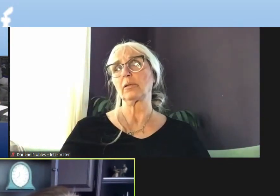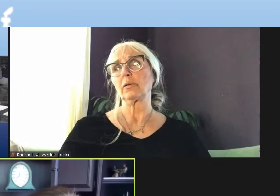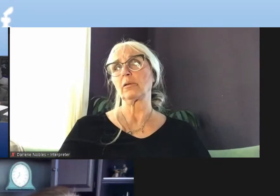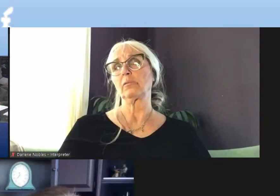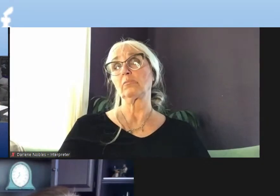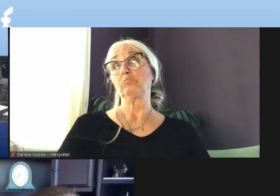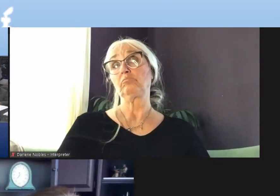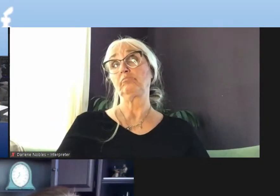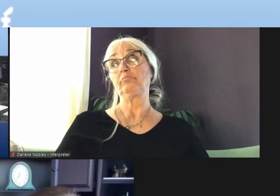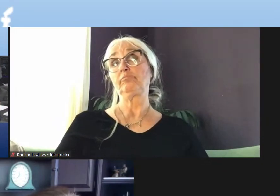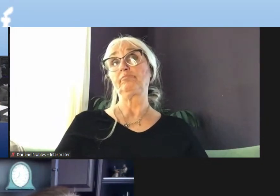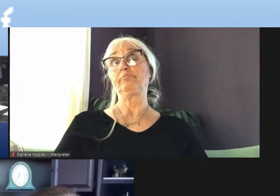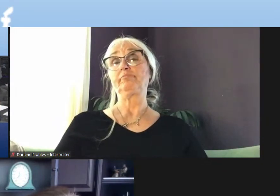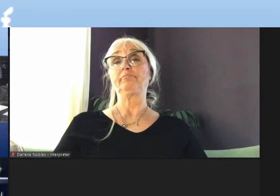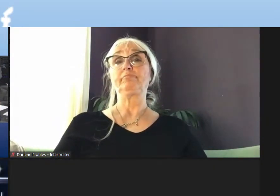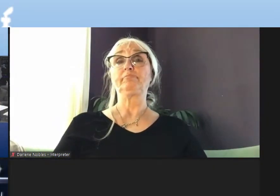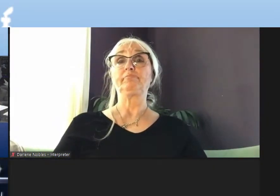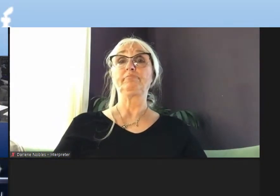Okay.